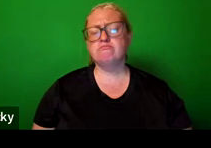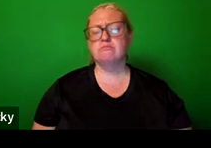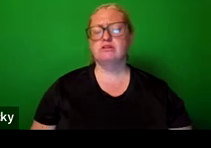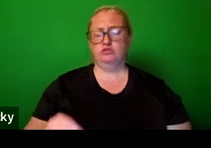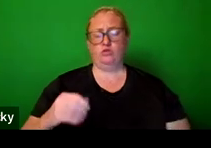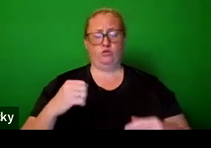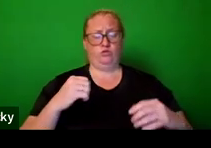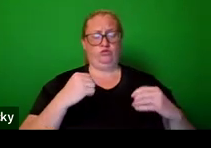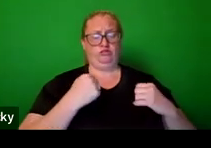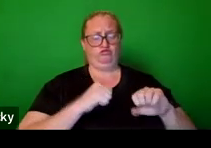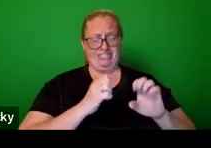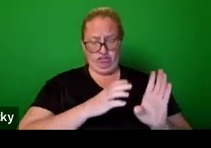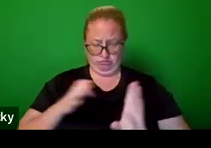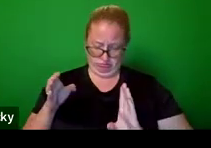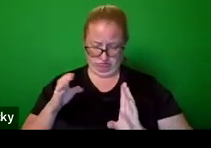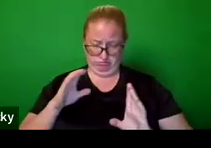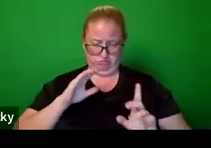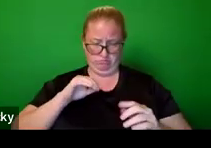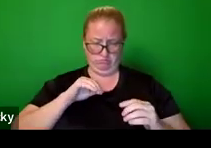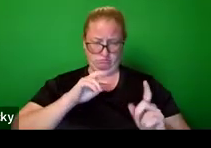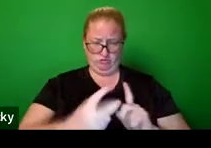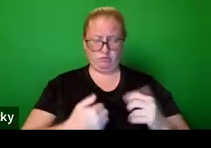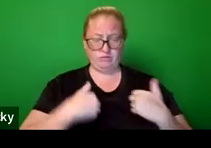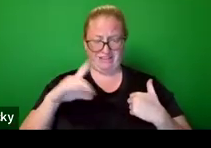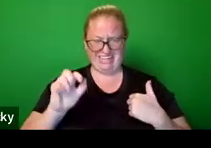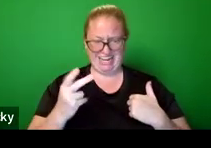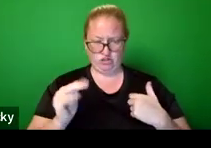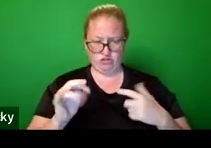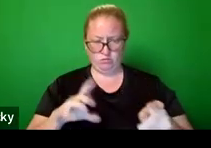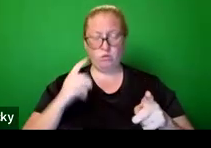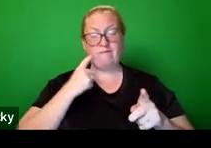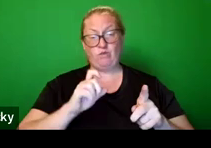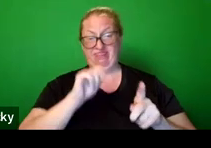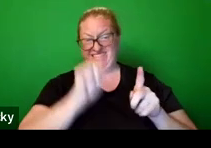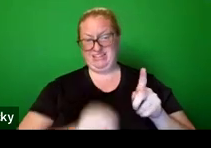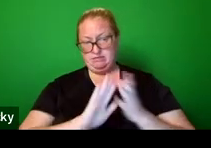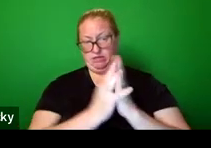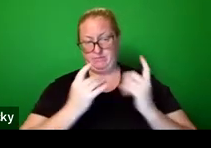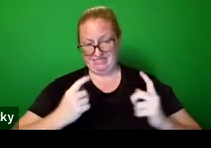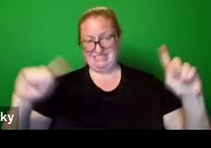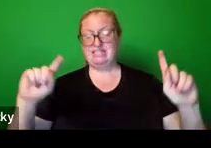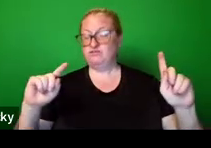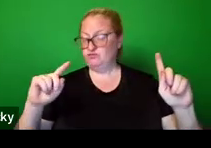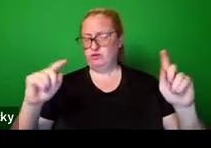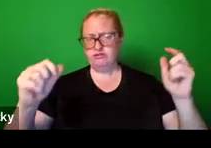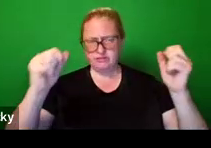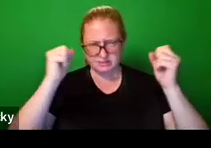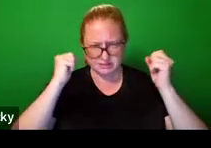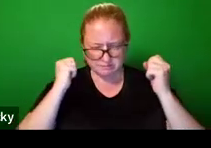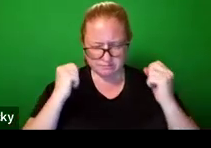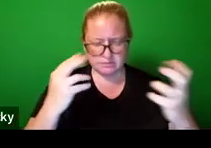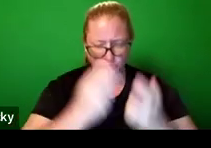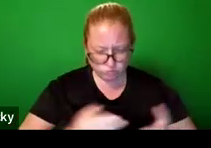the dashboard, but in order for this to be successful, there's a whole lot of things and resources that have to